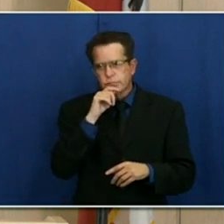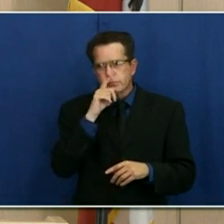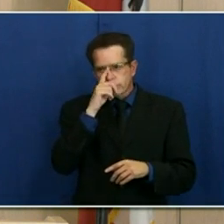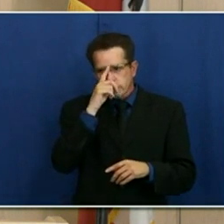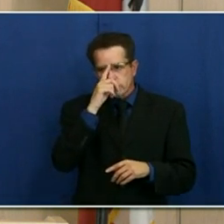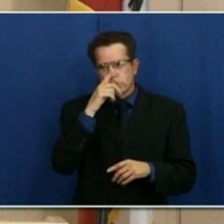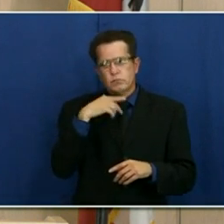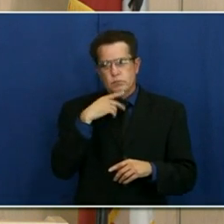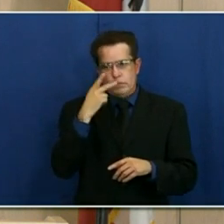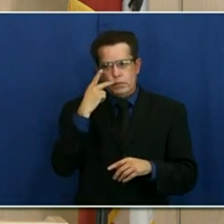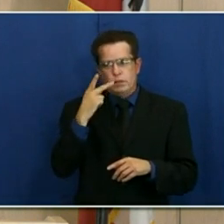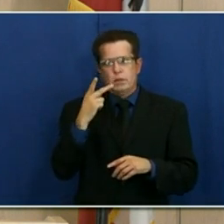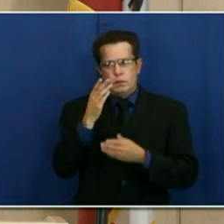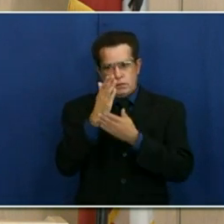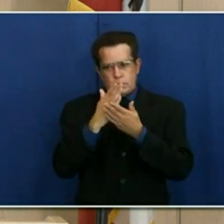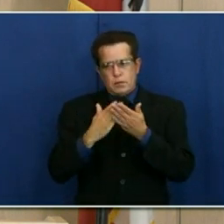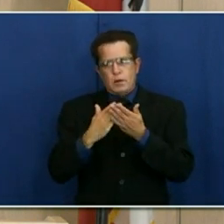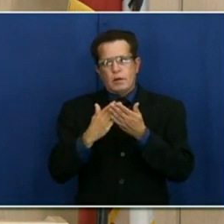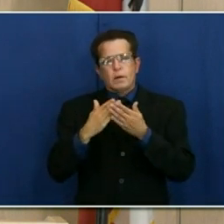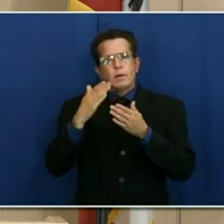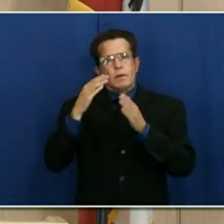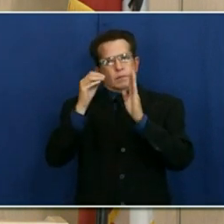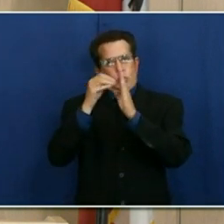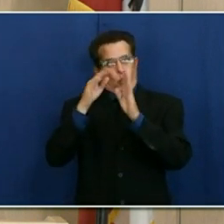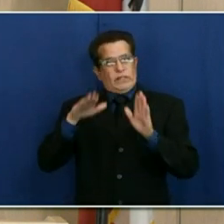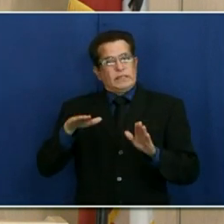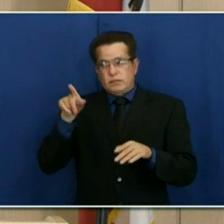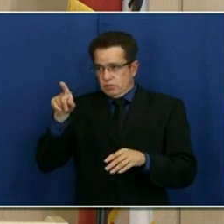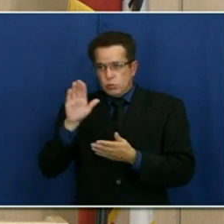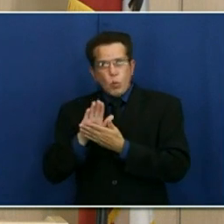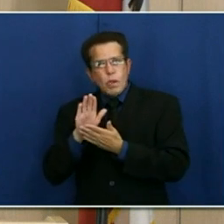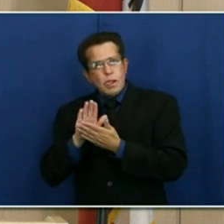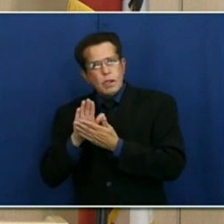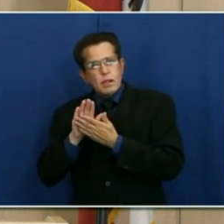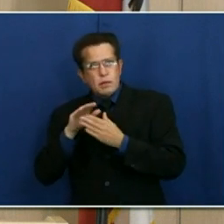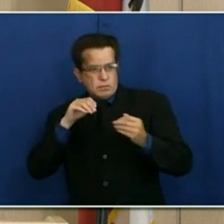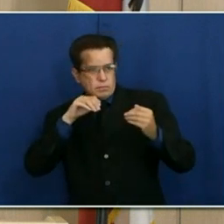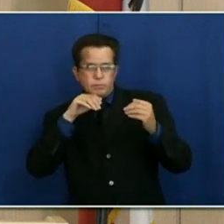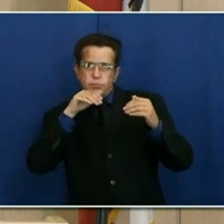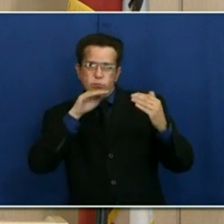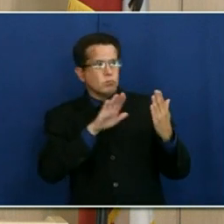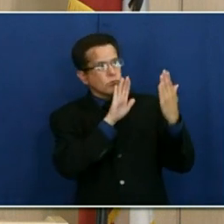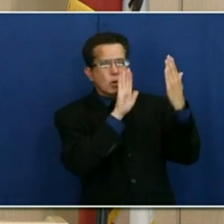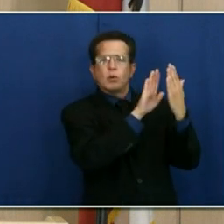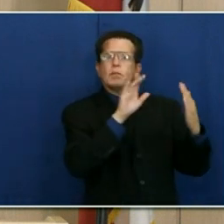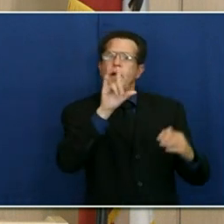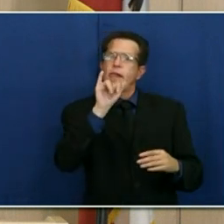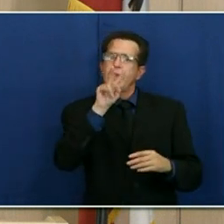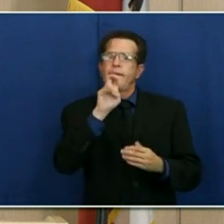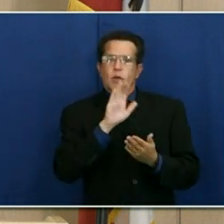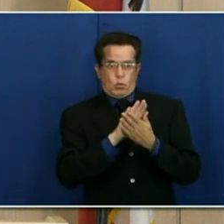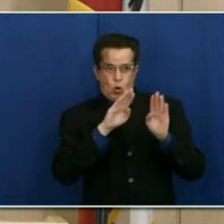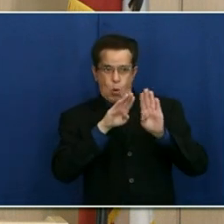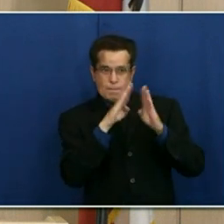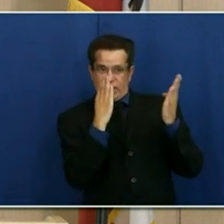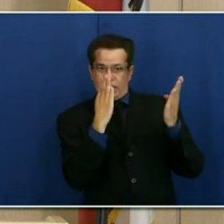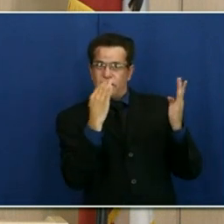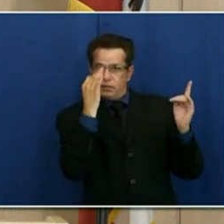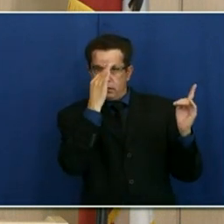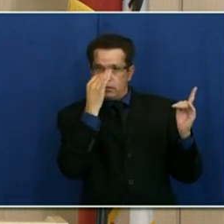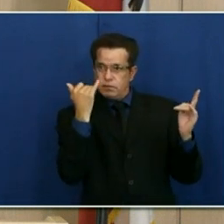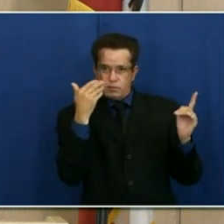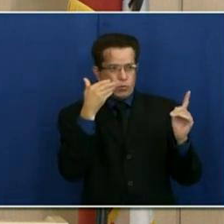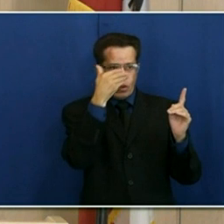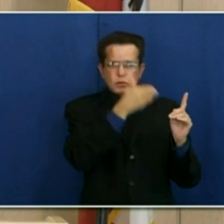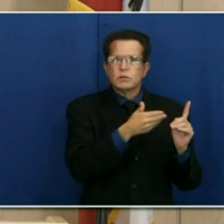schools looking at reopening and inviting students back throughout the county. How does that factor into what you guys have been driving home in